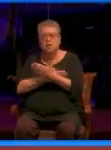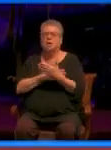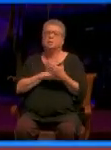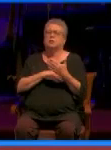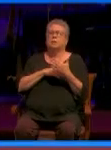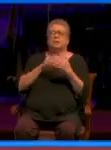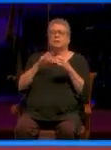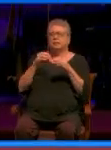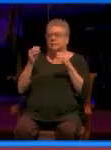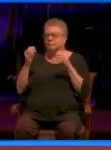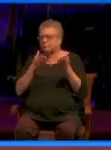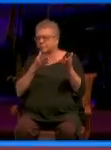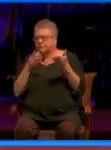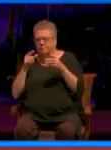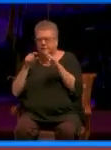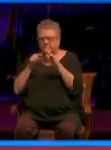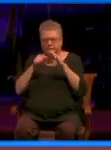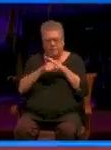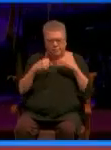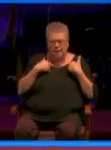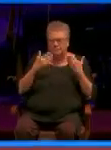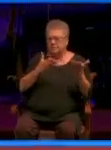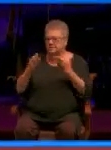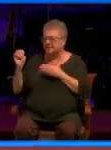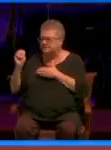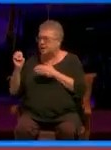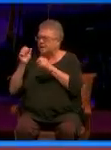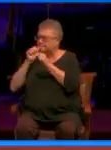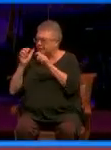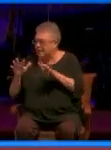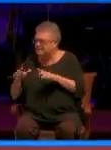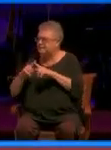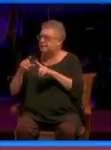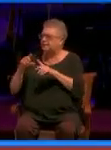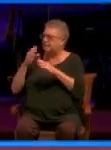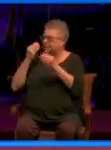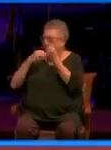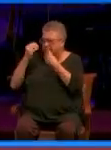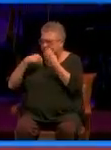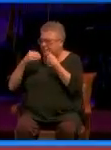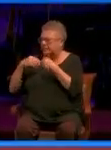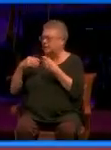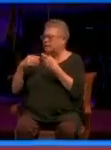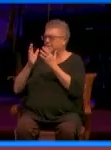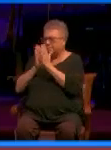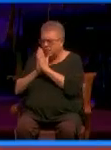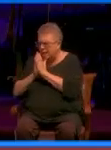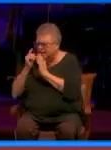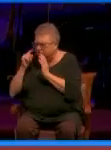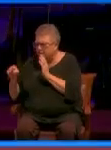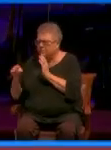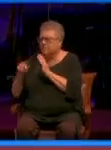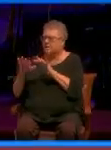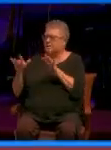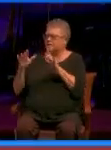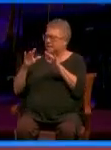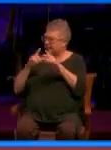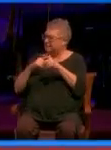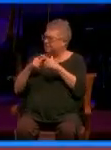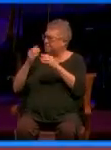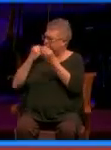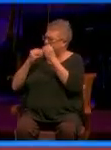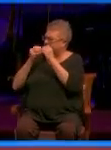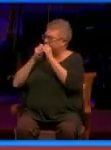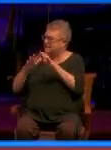portion. They would bring Esau in. They would bless him. He would kneel or something. They would pray over him. They would have, and then the blessing